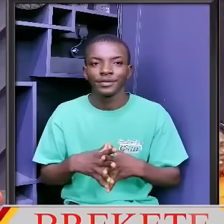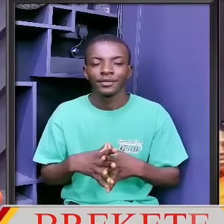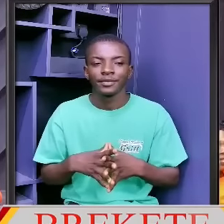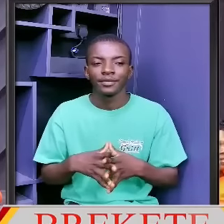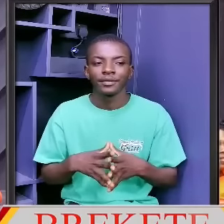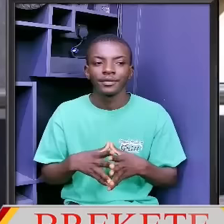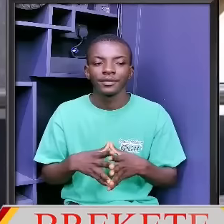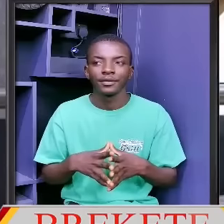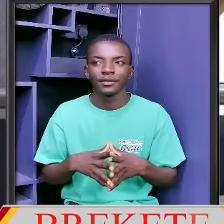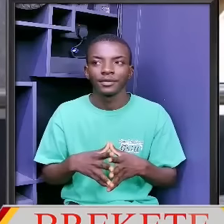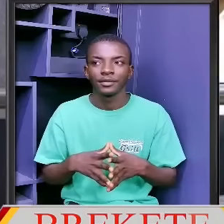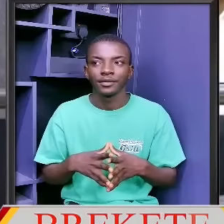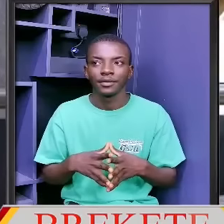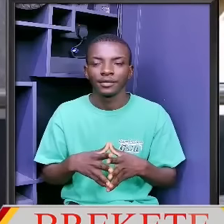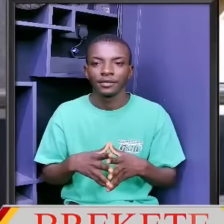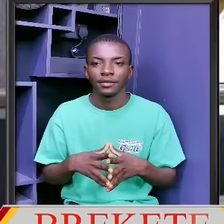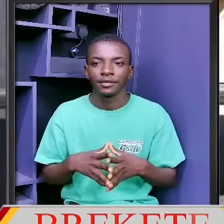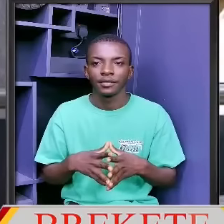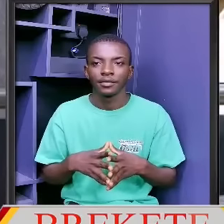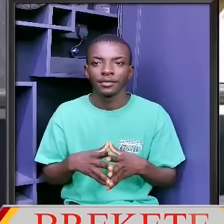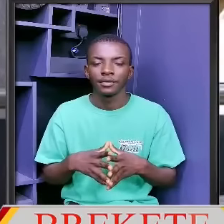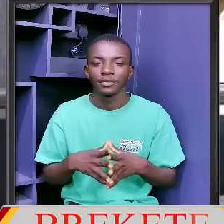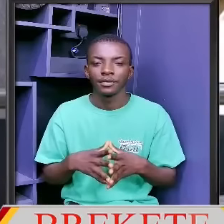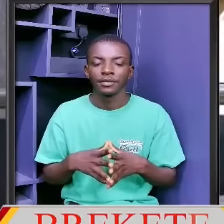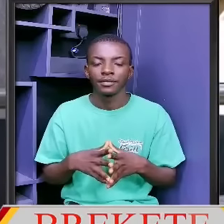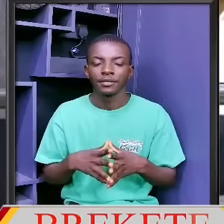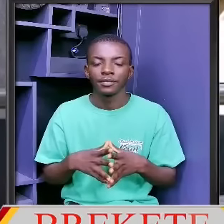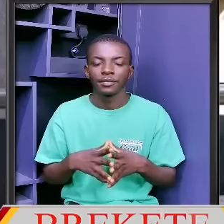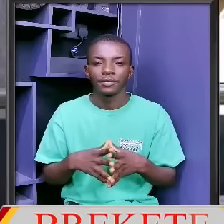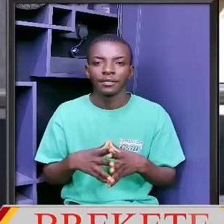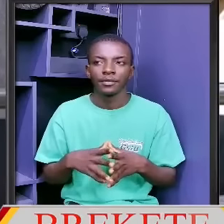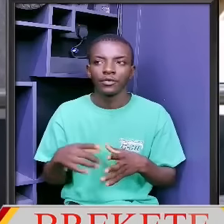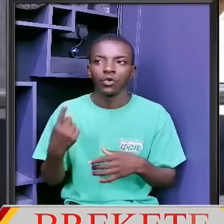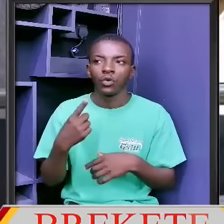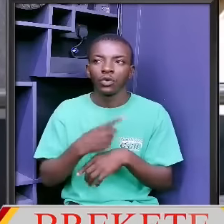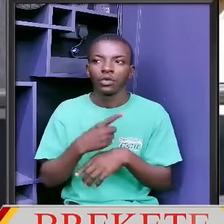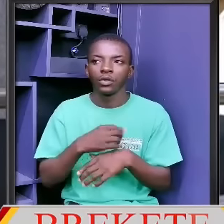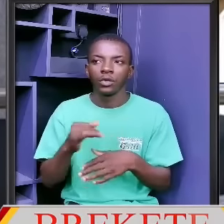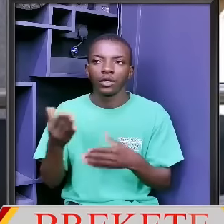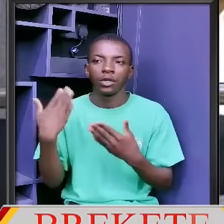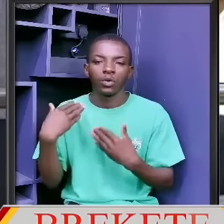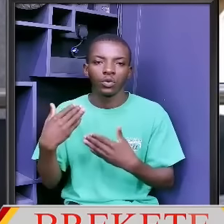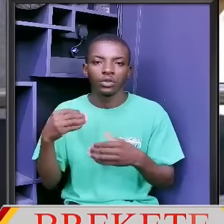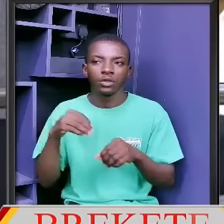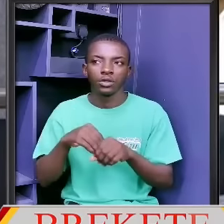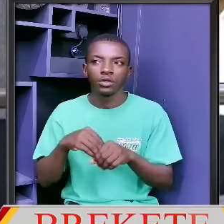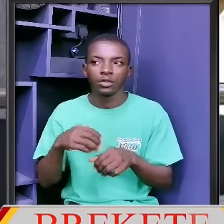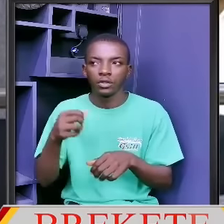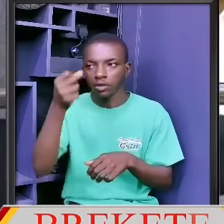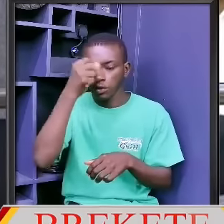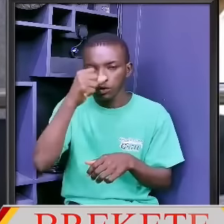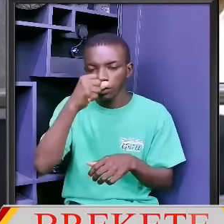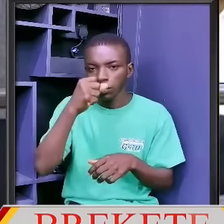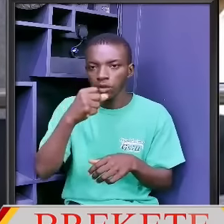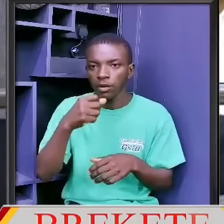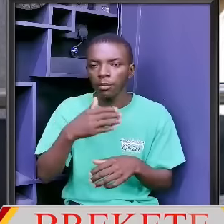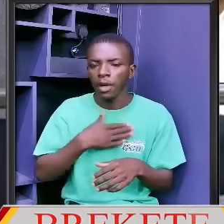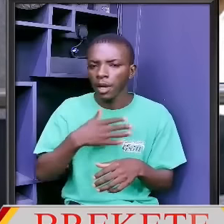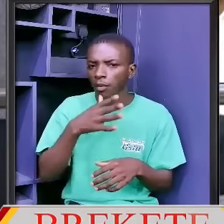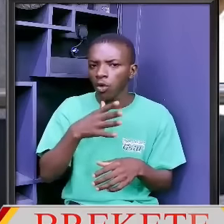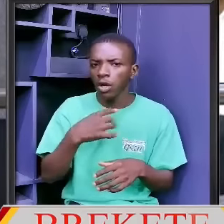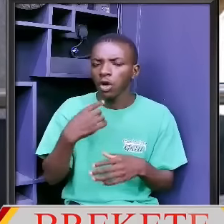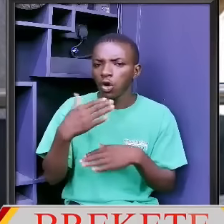Ngwanu, take her near your mouth. Talk to us quickly, please. All right, sir. One day when I was in Sokoto, my mother called